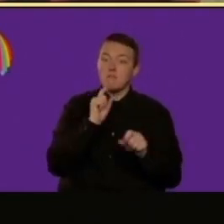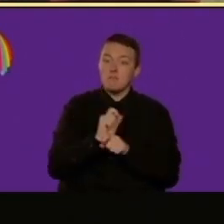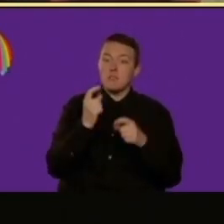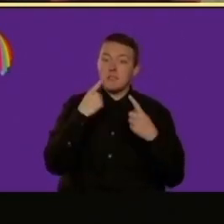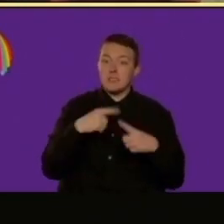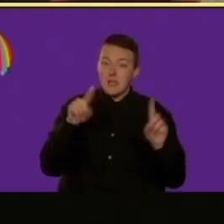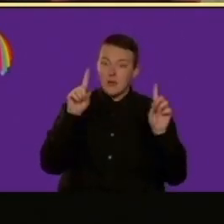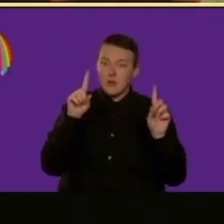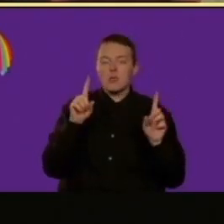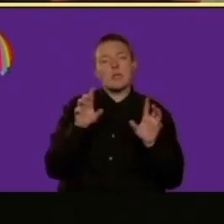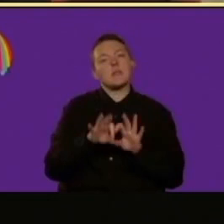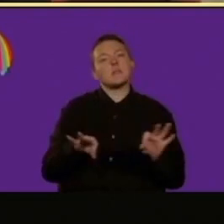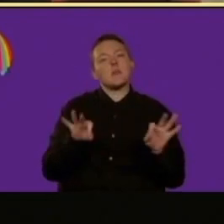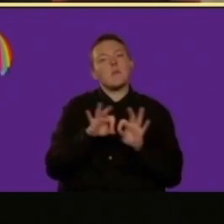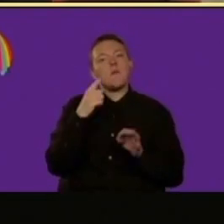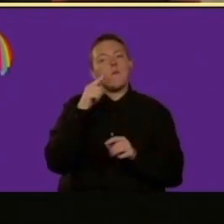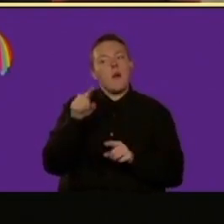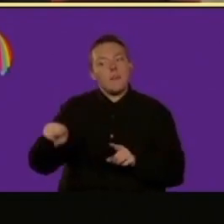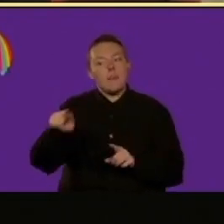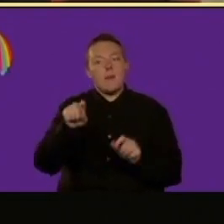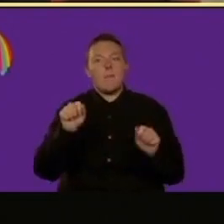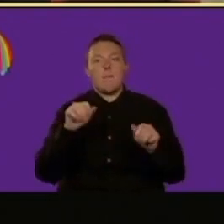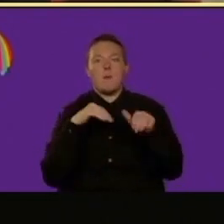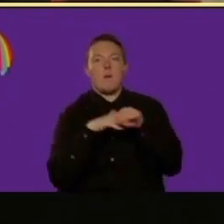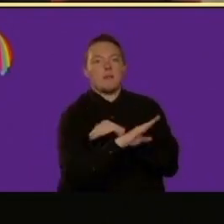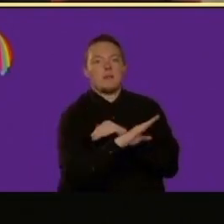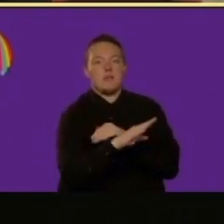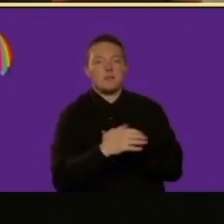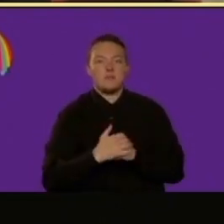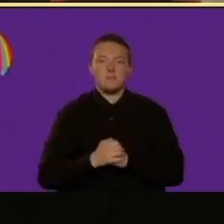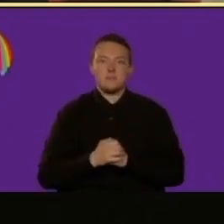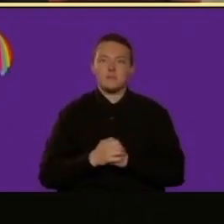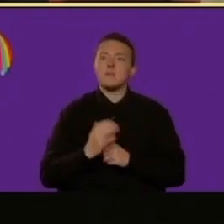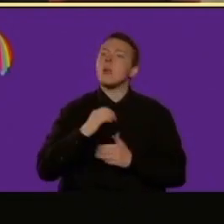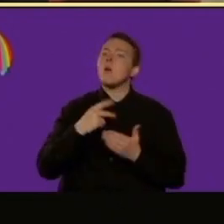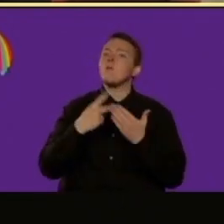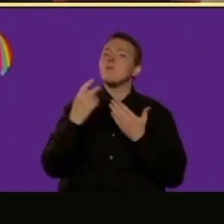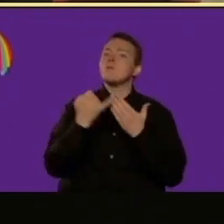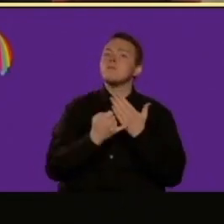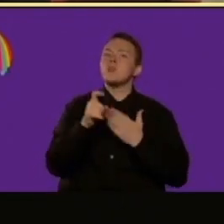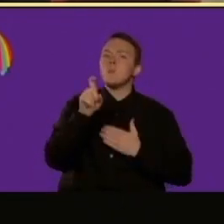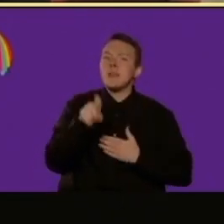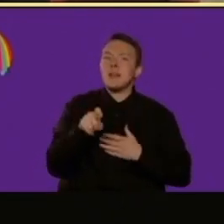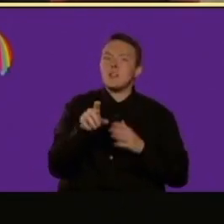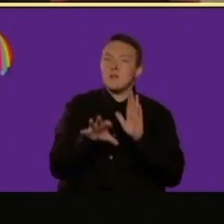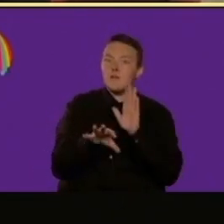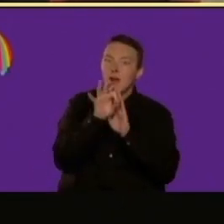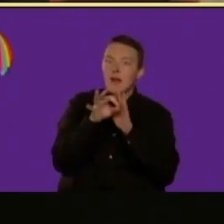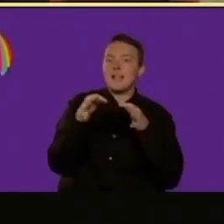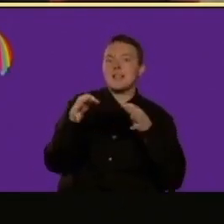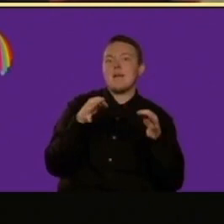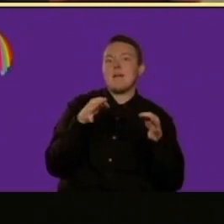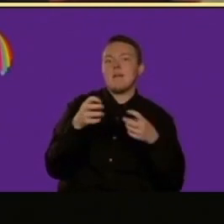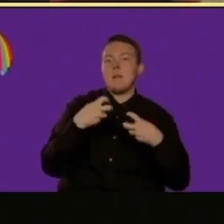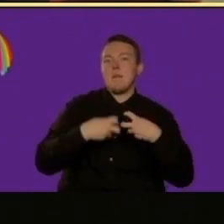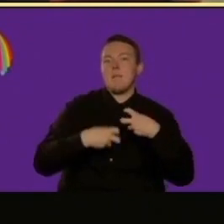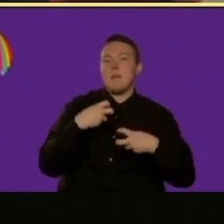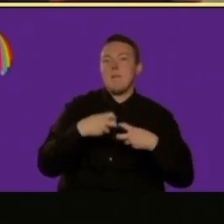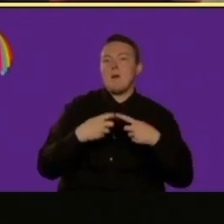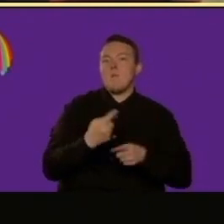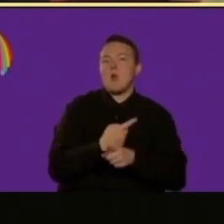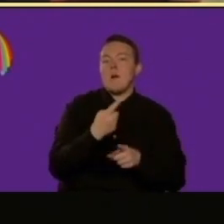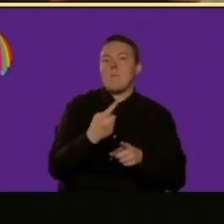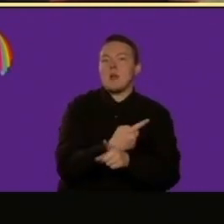strengths. We need to promote the participation of these students in computer sciences,